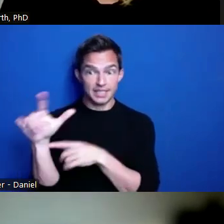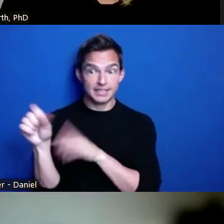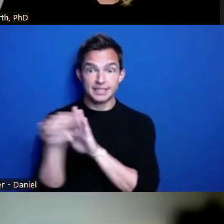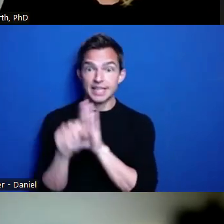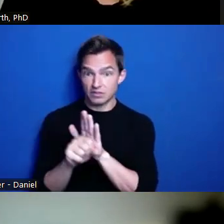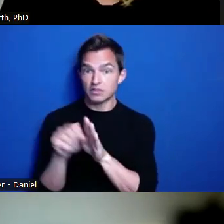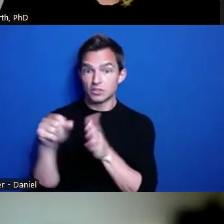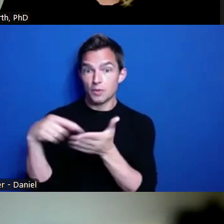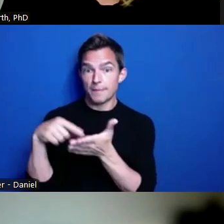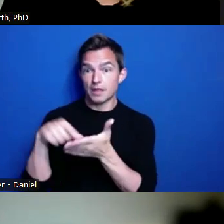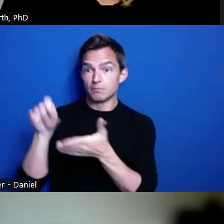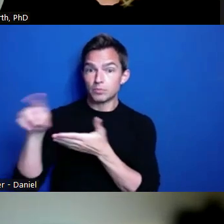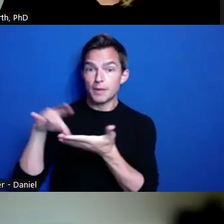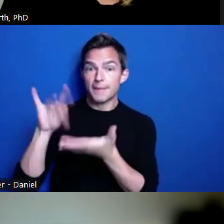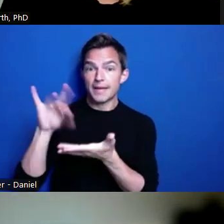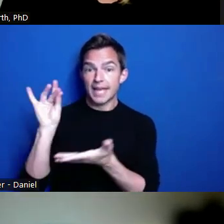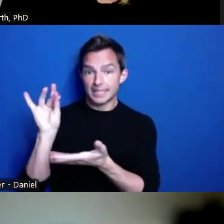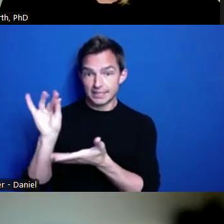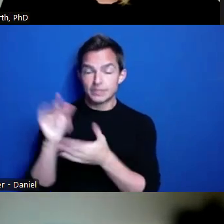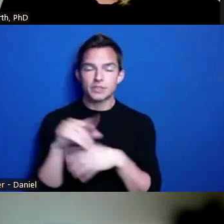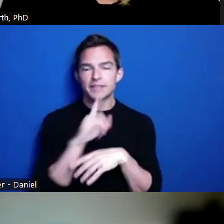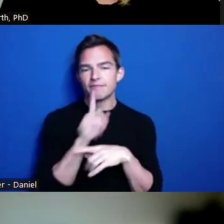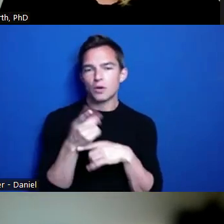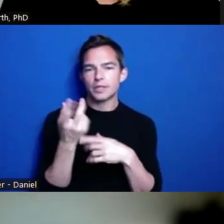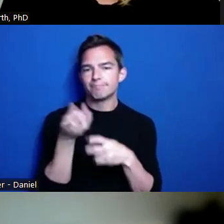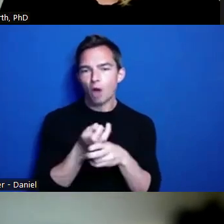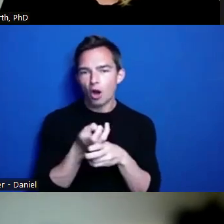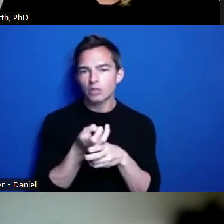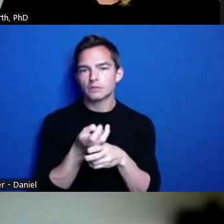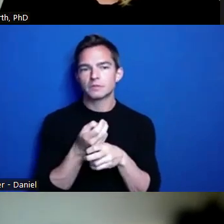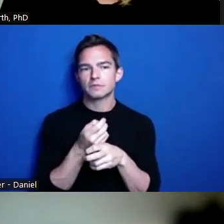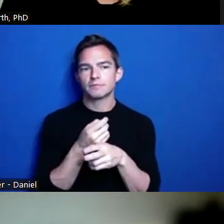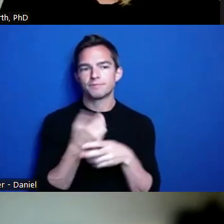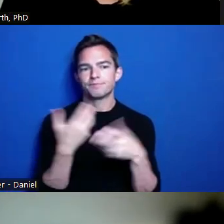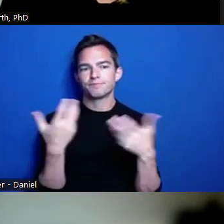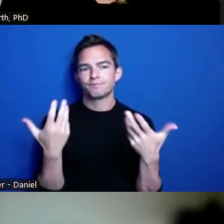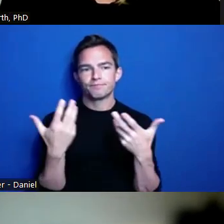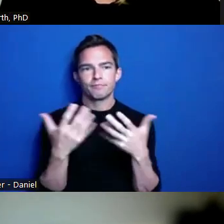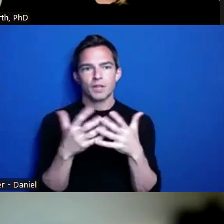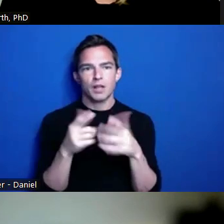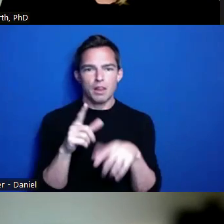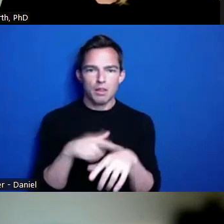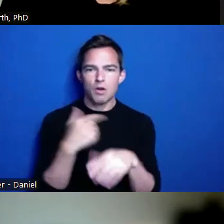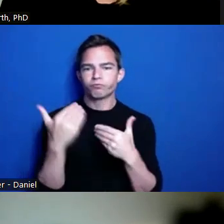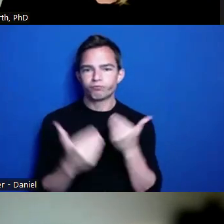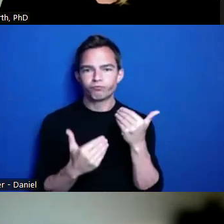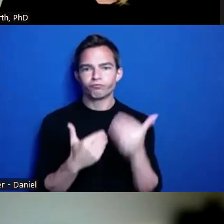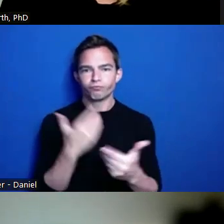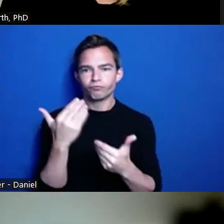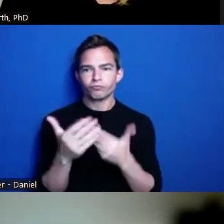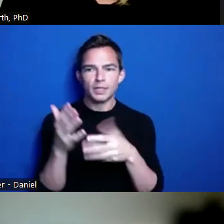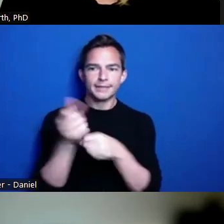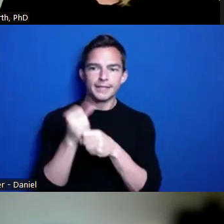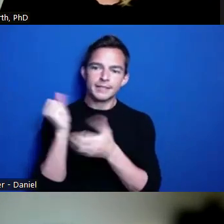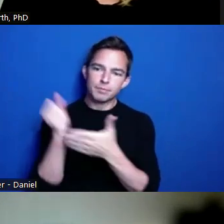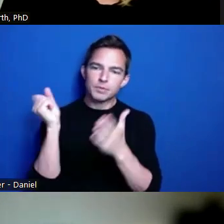Medicaid. So it's very hard. It's very much a long process to get your certification in